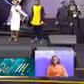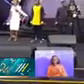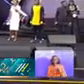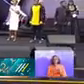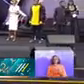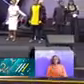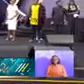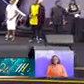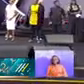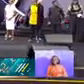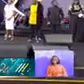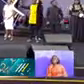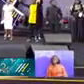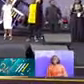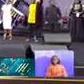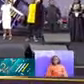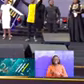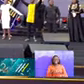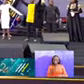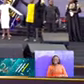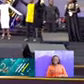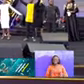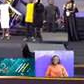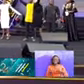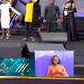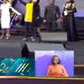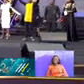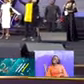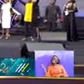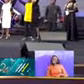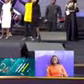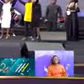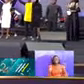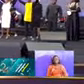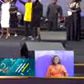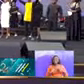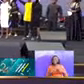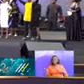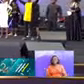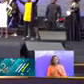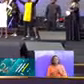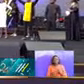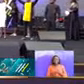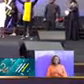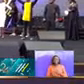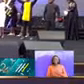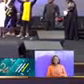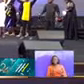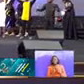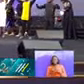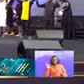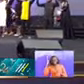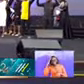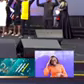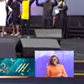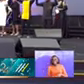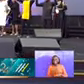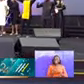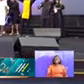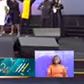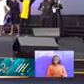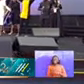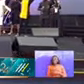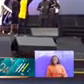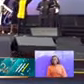voice begin to thund over your life Kenya we don't have a problem with the head we don't have a problem with